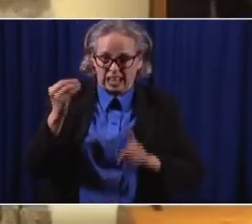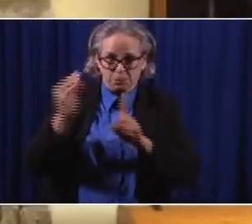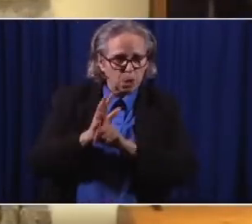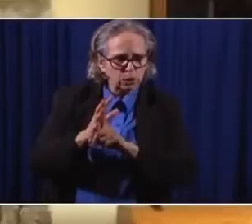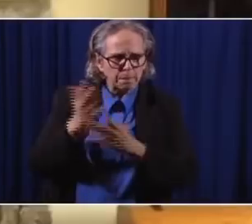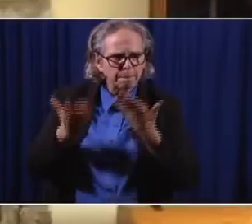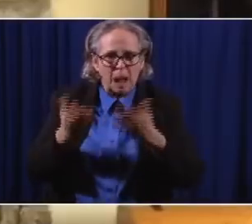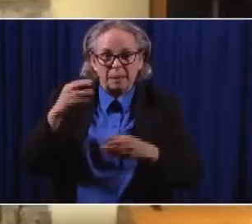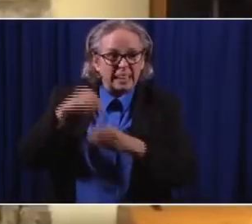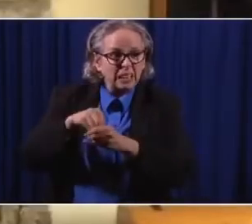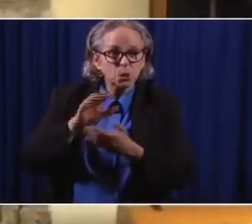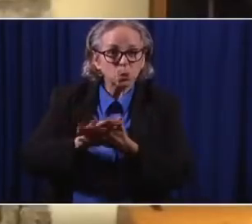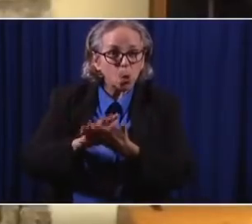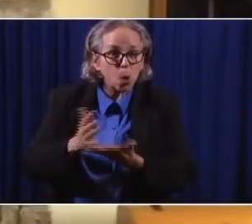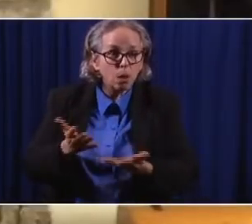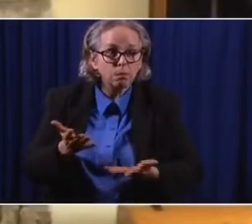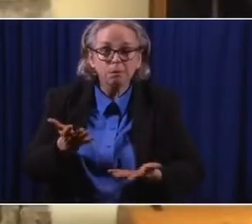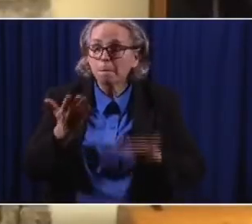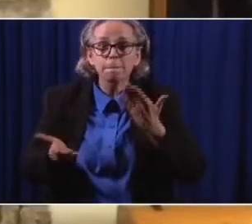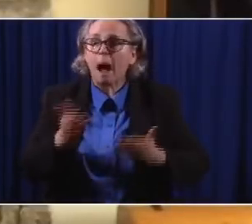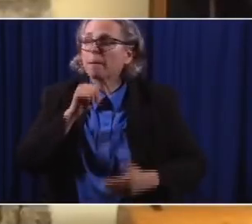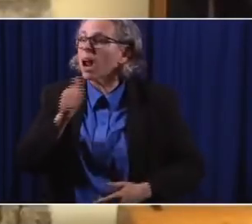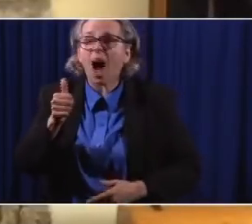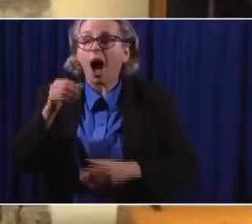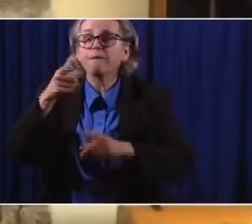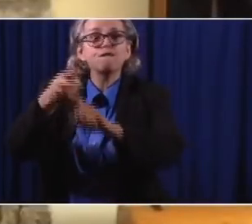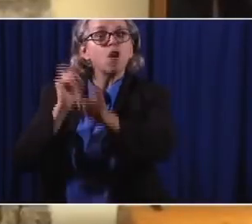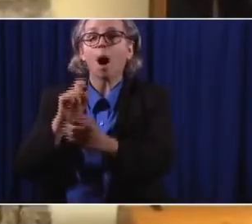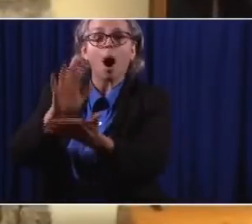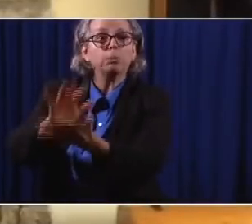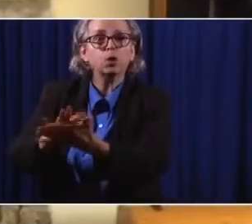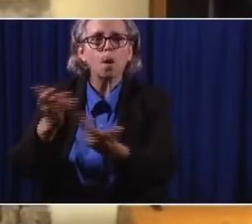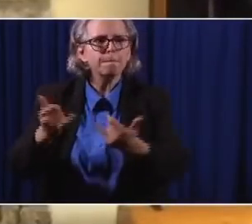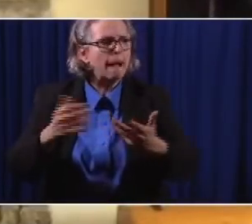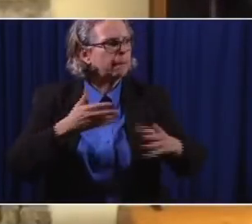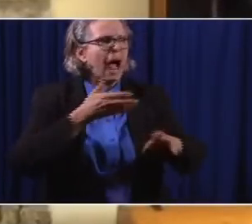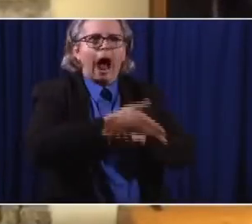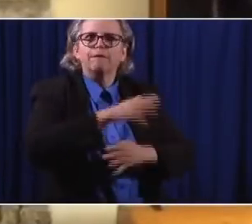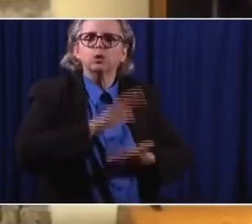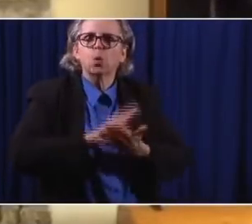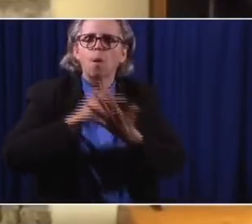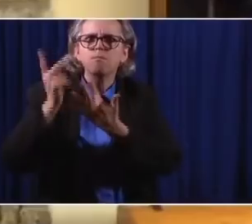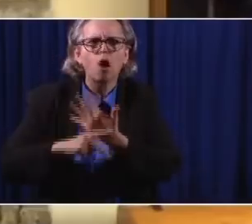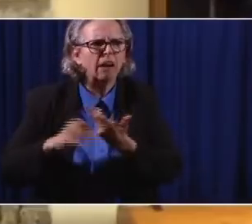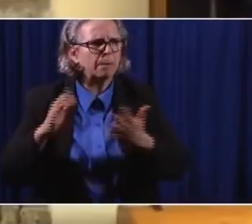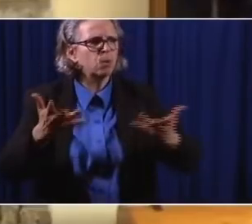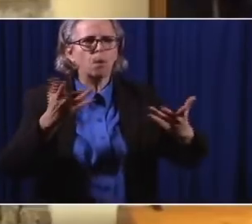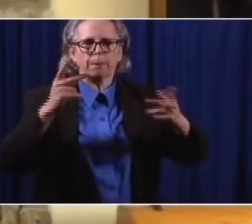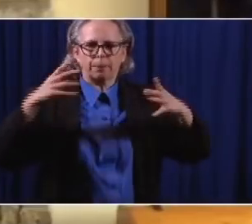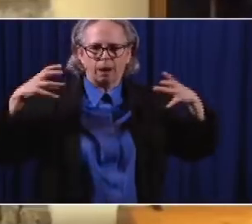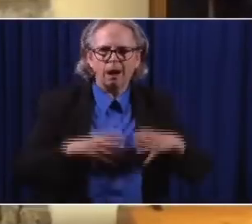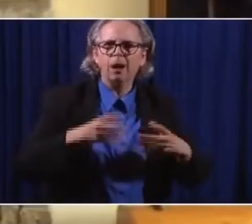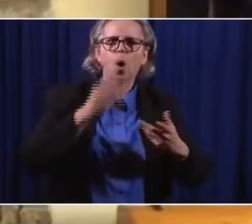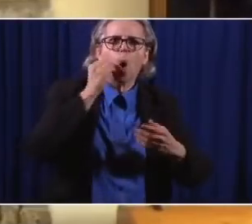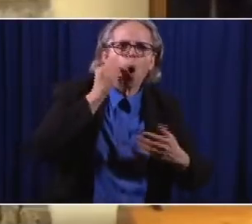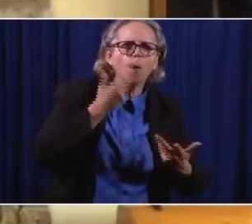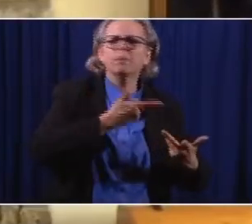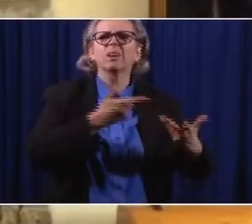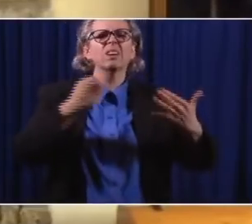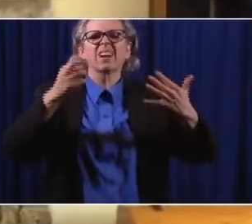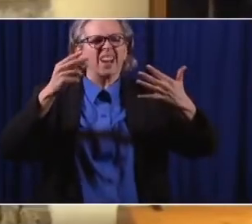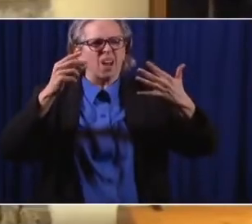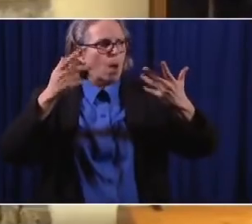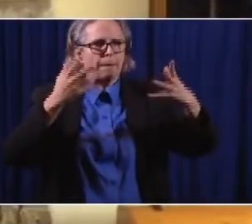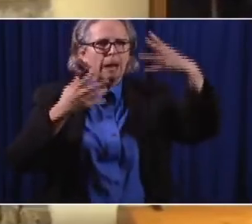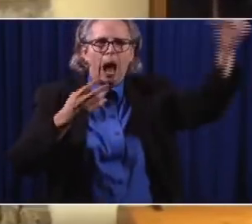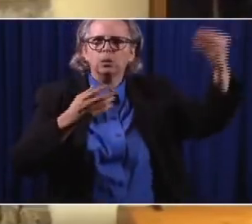event. And, so it didn't occur in the school, but it impacts the kids in the school.